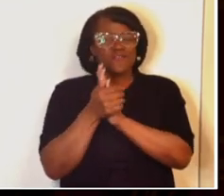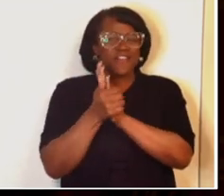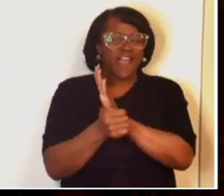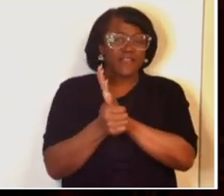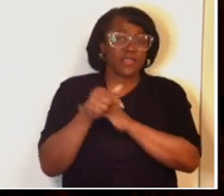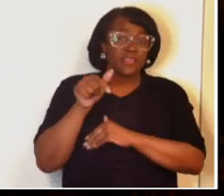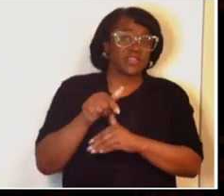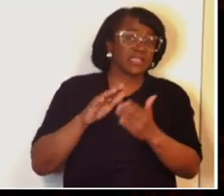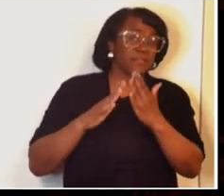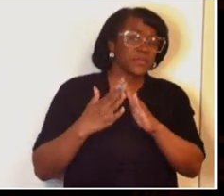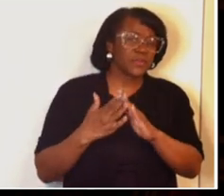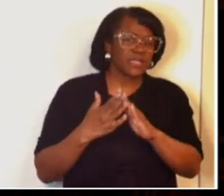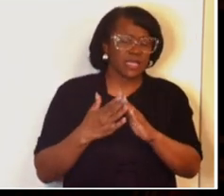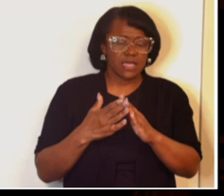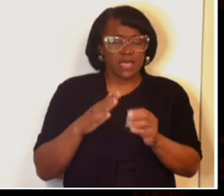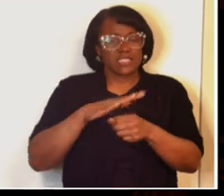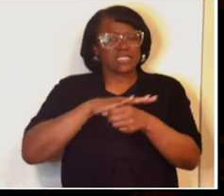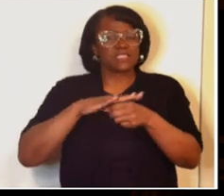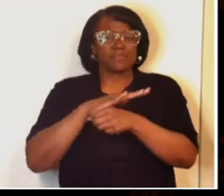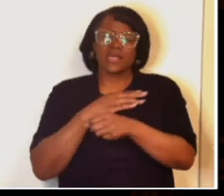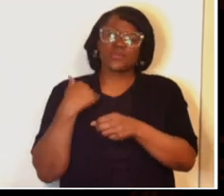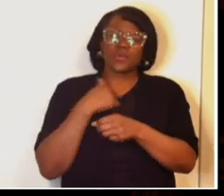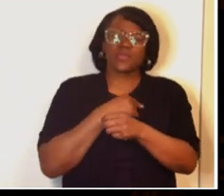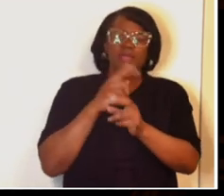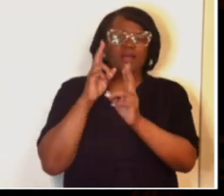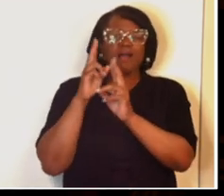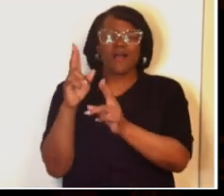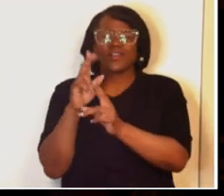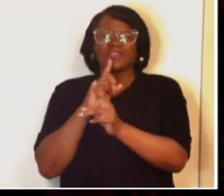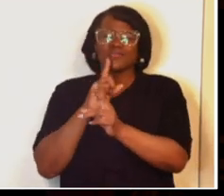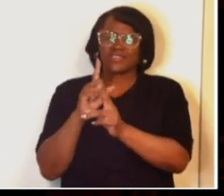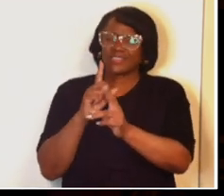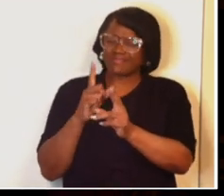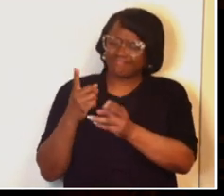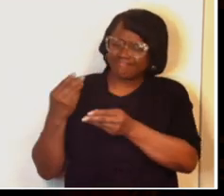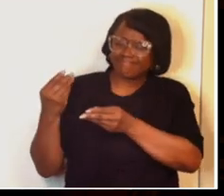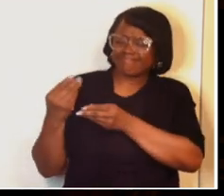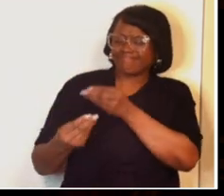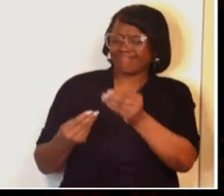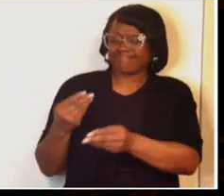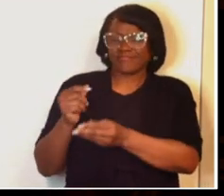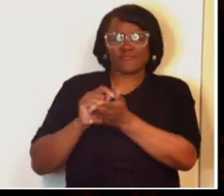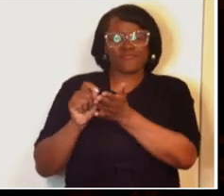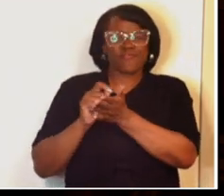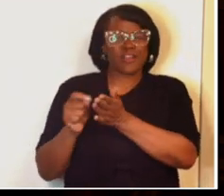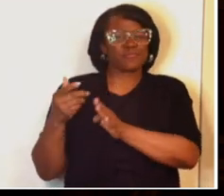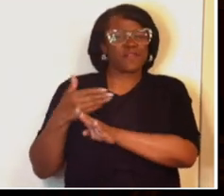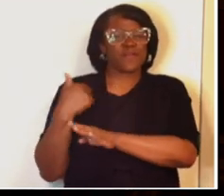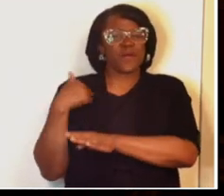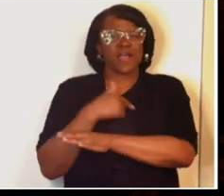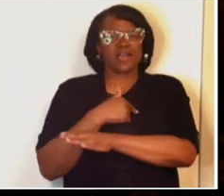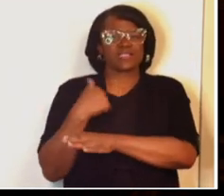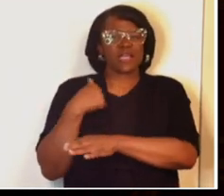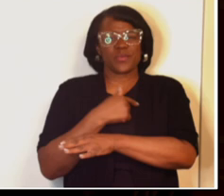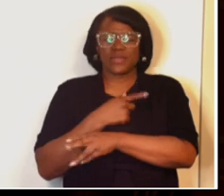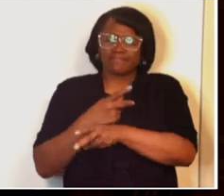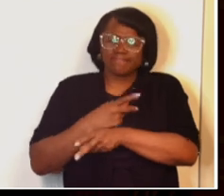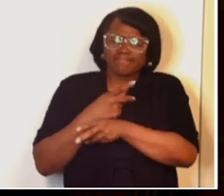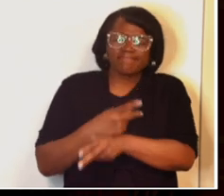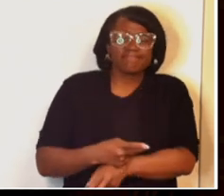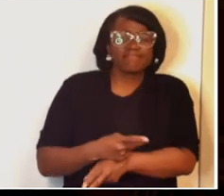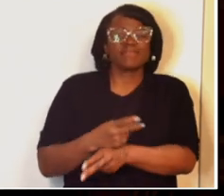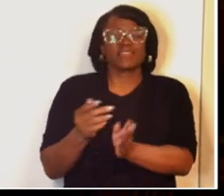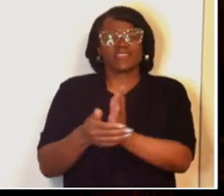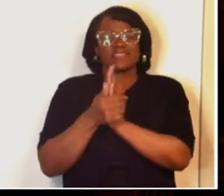community of writers is the space where we honor the rich heritage of writers who have gone before us while we nurture the talent